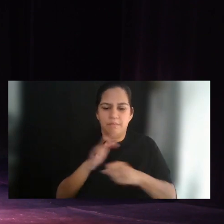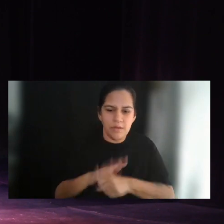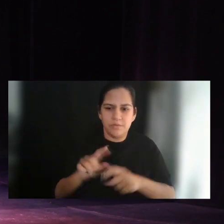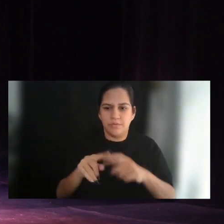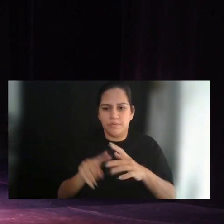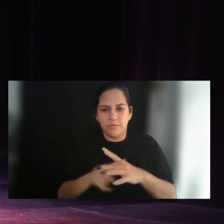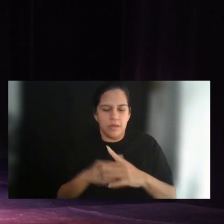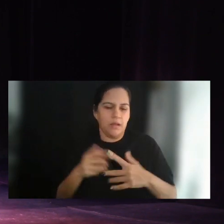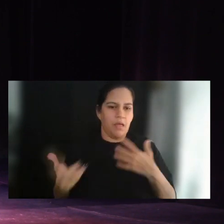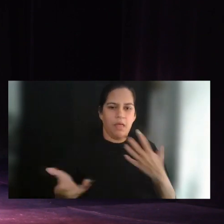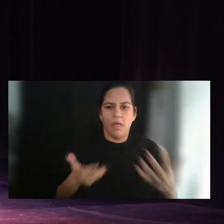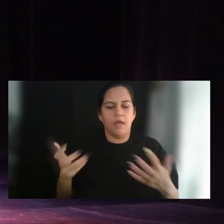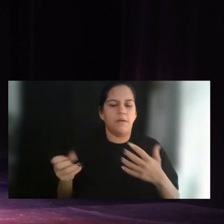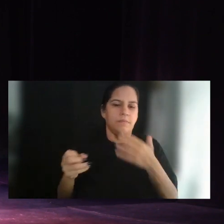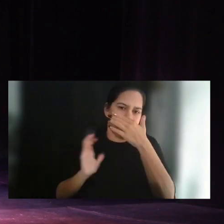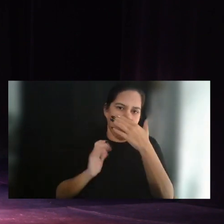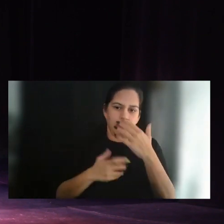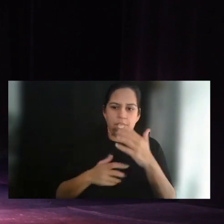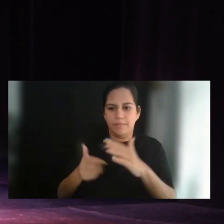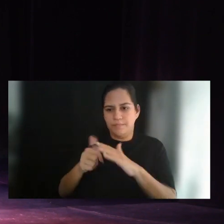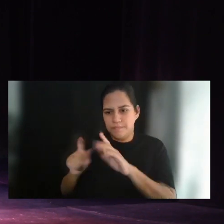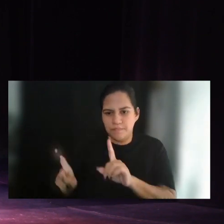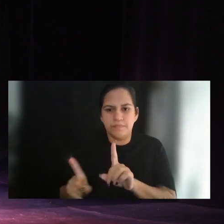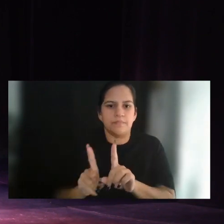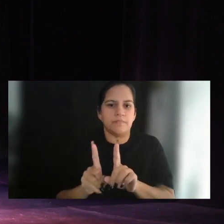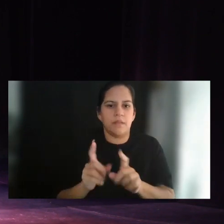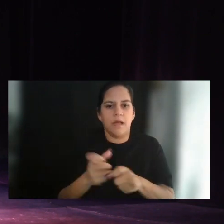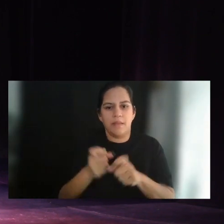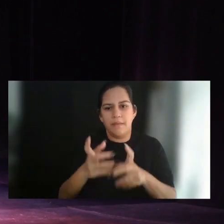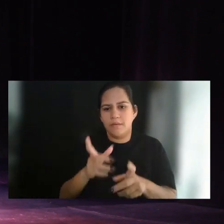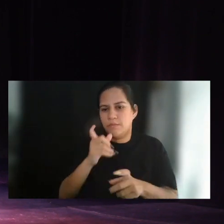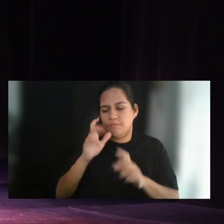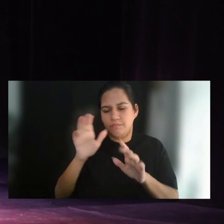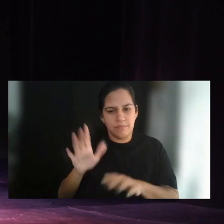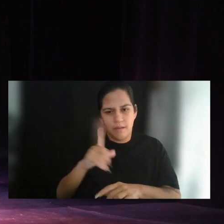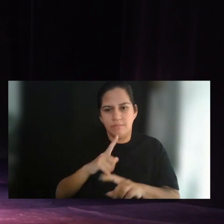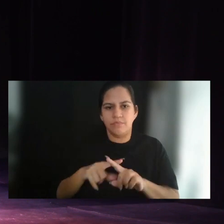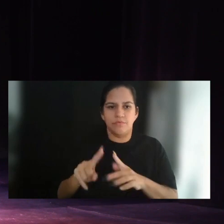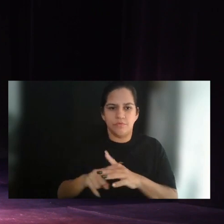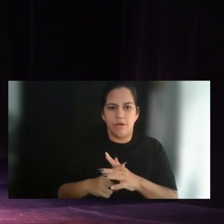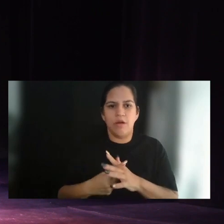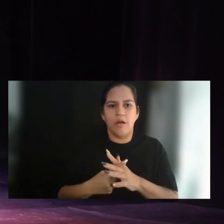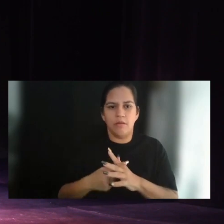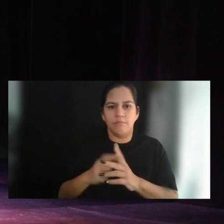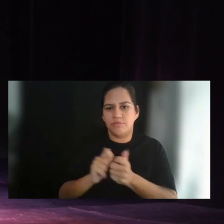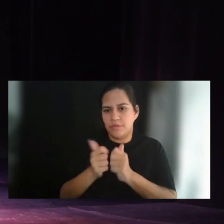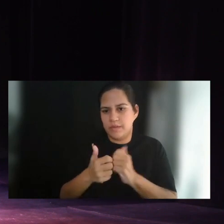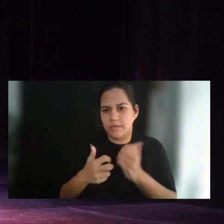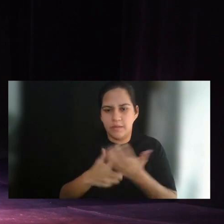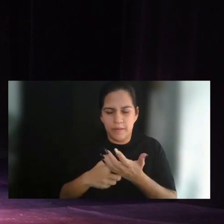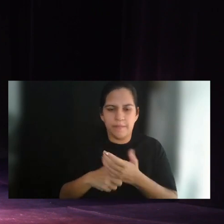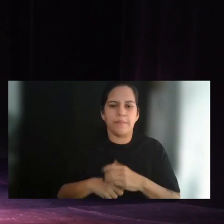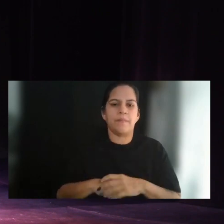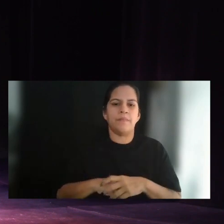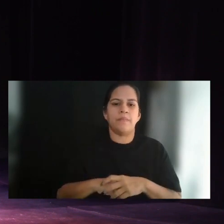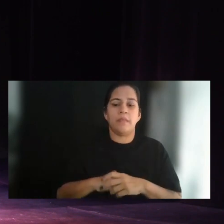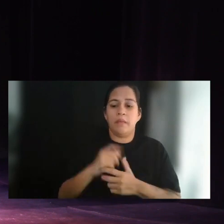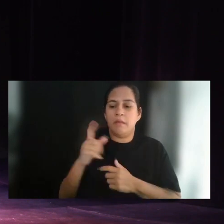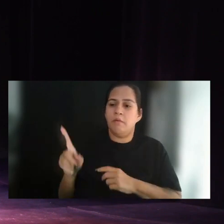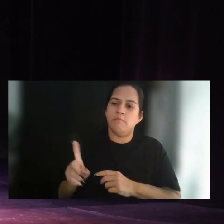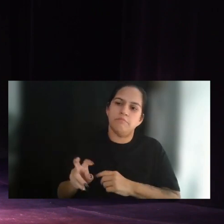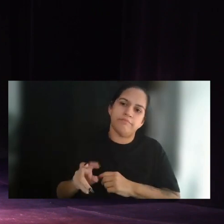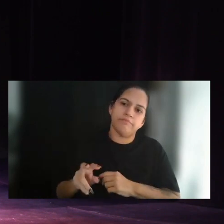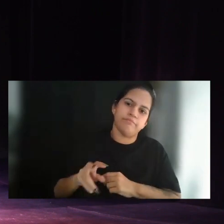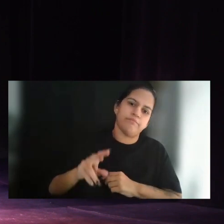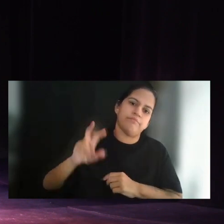understudies intervened and got the box office manager, who was an awesome guy, to start, you know, changing their ticket. So as they're walking up the stairs, halfway the